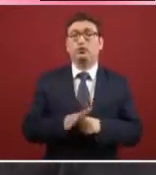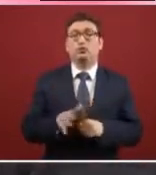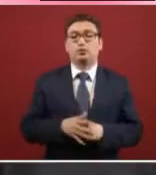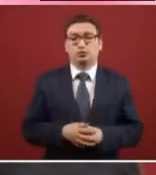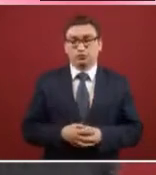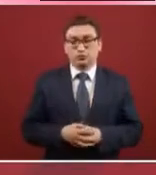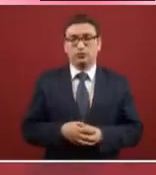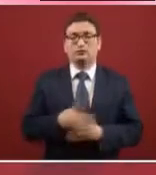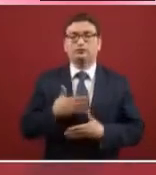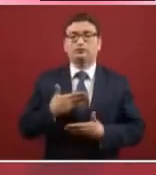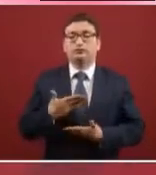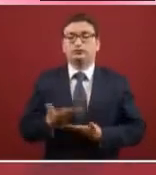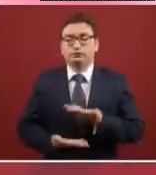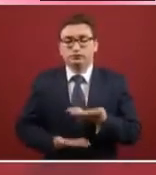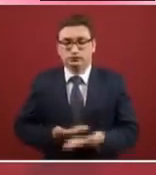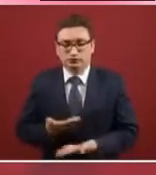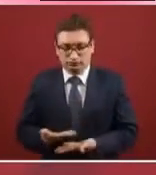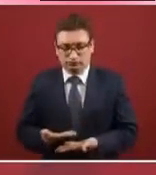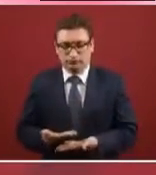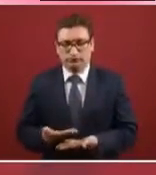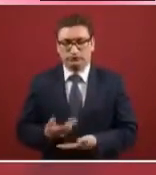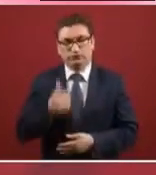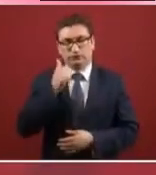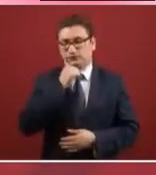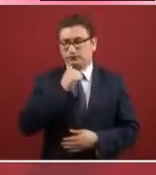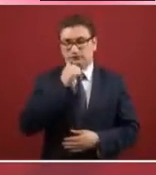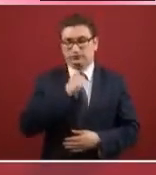servicio. Is the mystique of services.